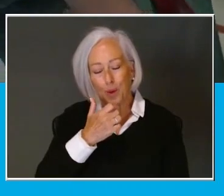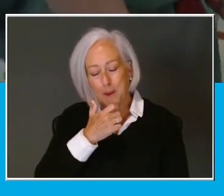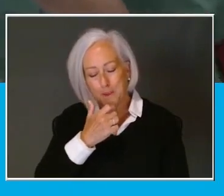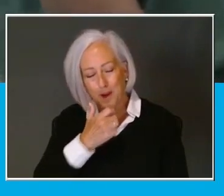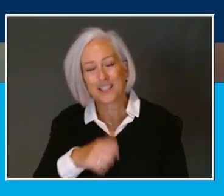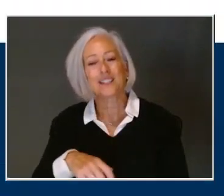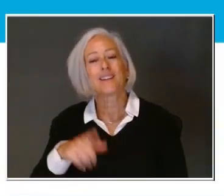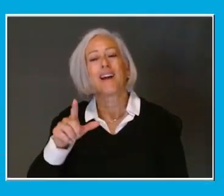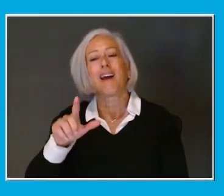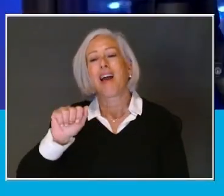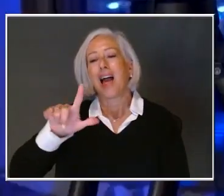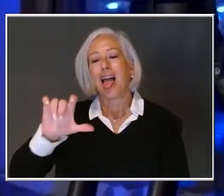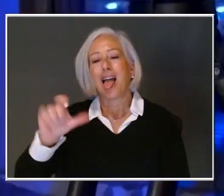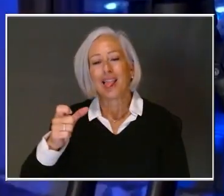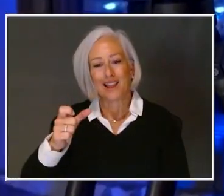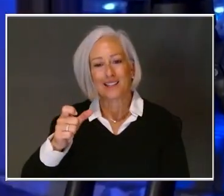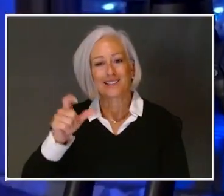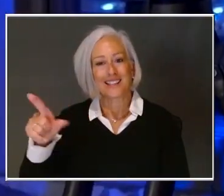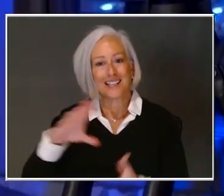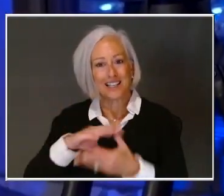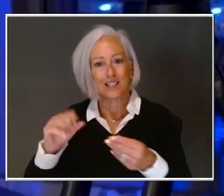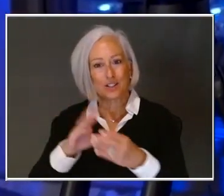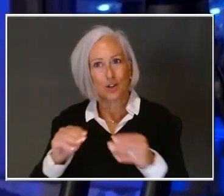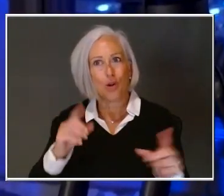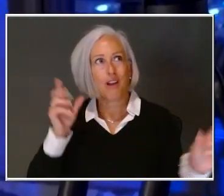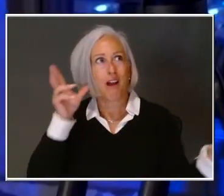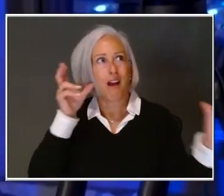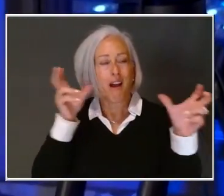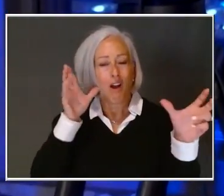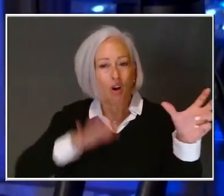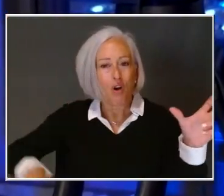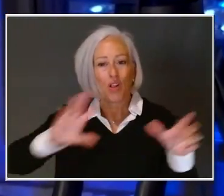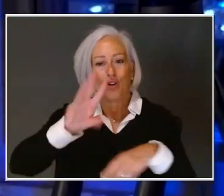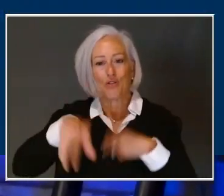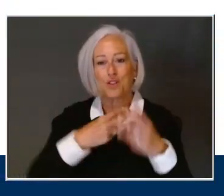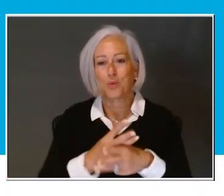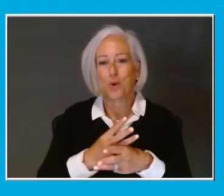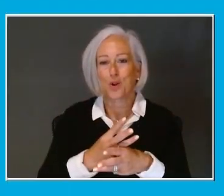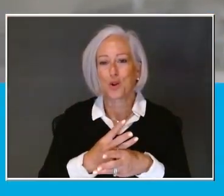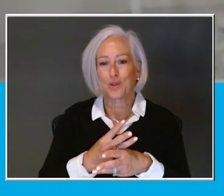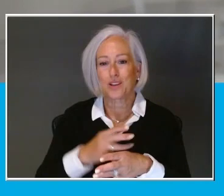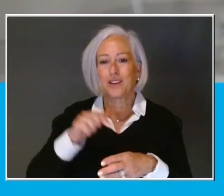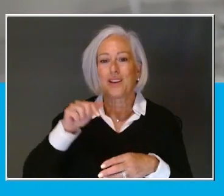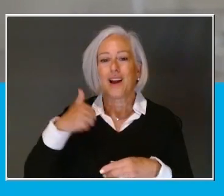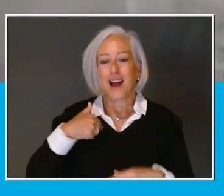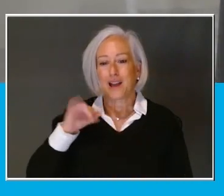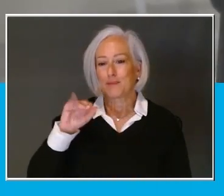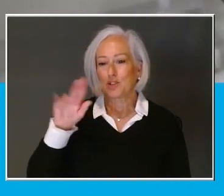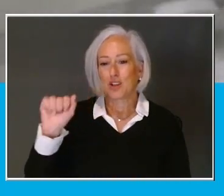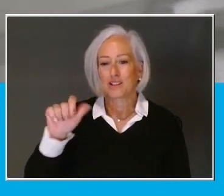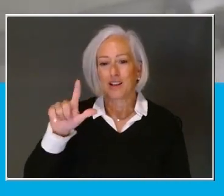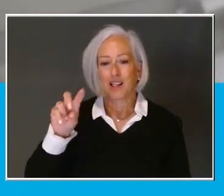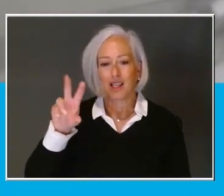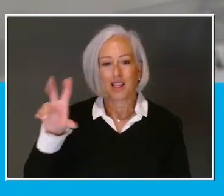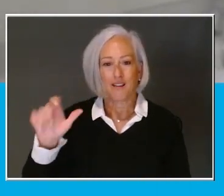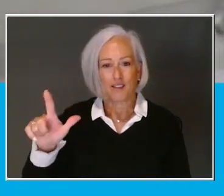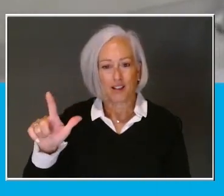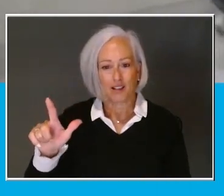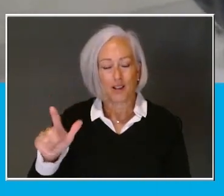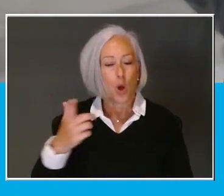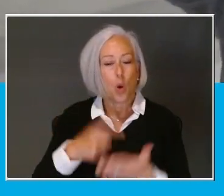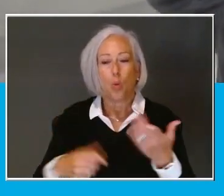halfway around the world. I'm Jessica Lovell on the next Open Mics with Dr. Stites. What happens next when Alex's